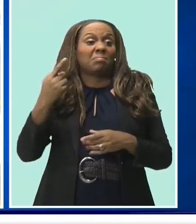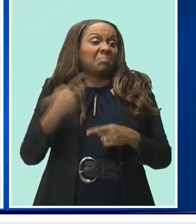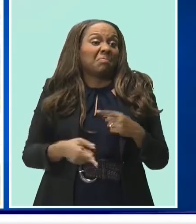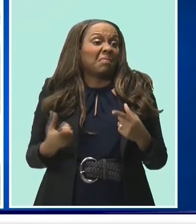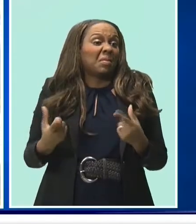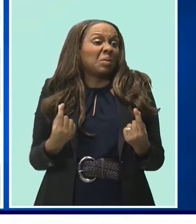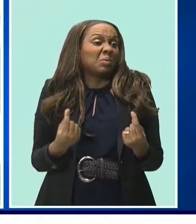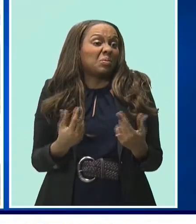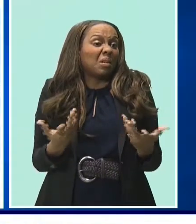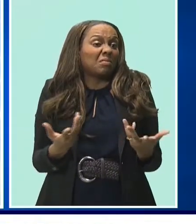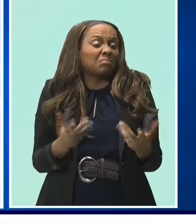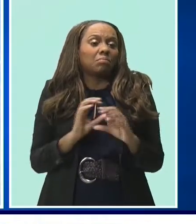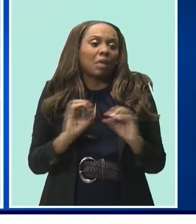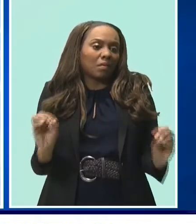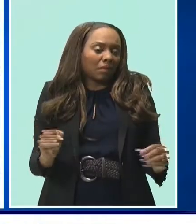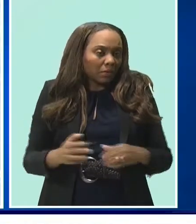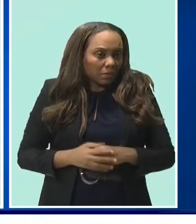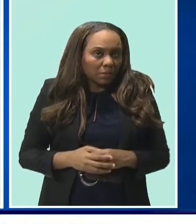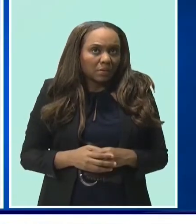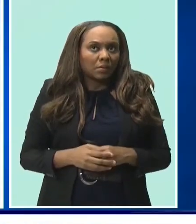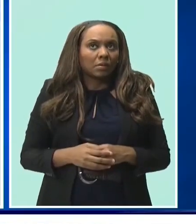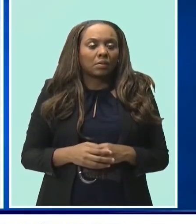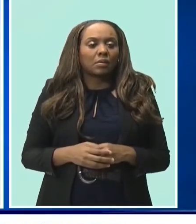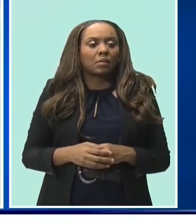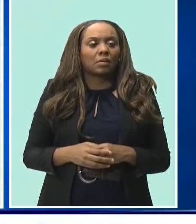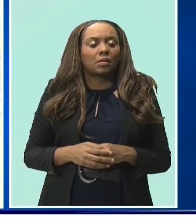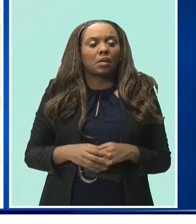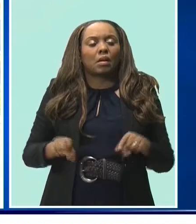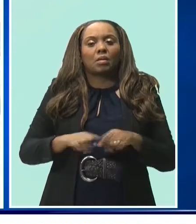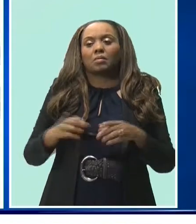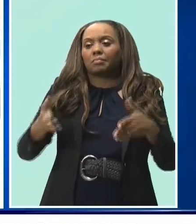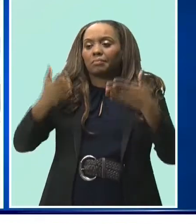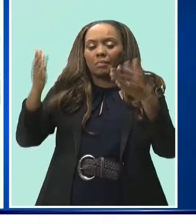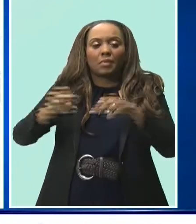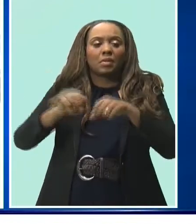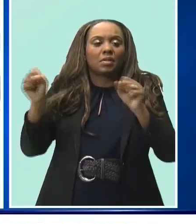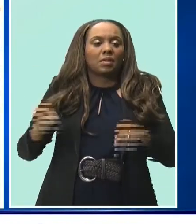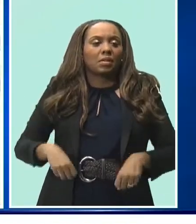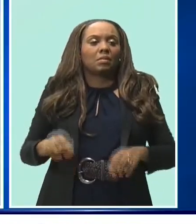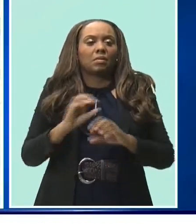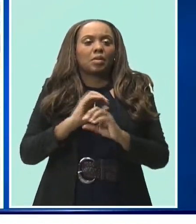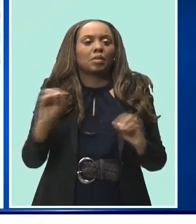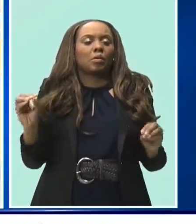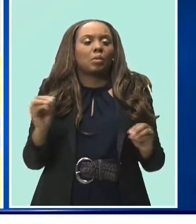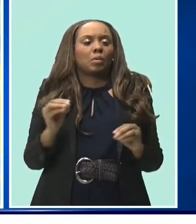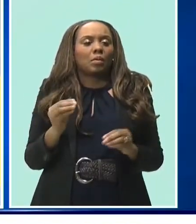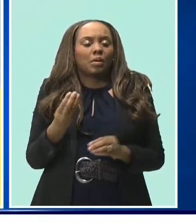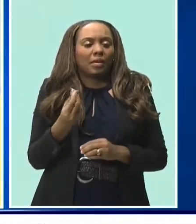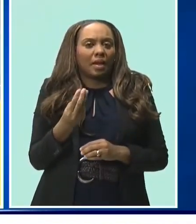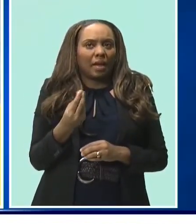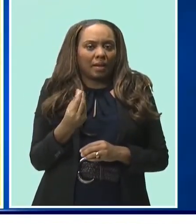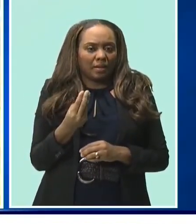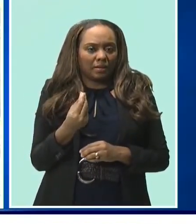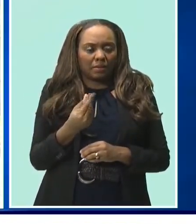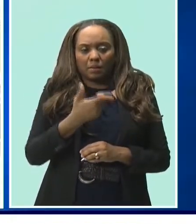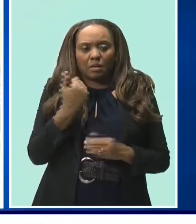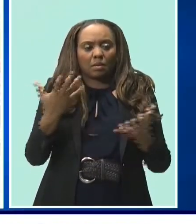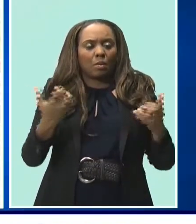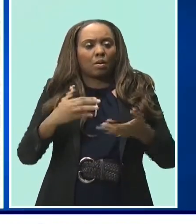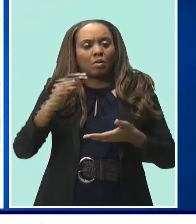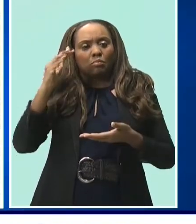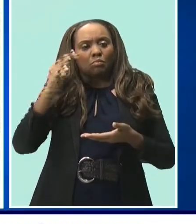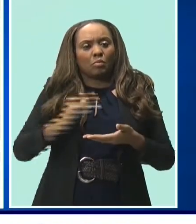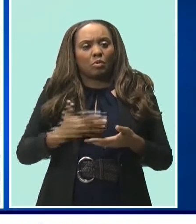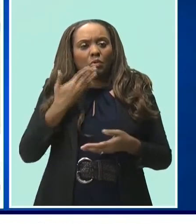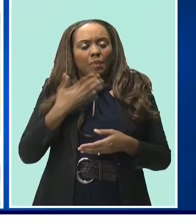at all. The introduction of a cashless system was also put forward as a way to help reduce the bad habits adopted by some